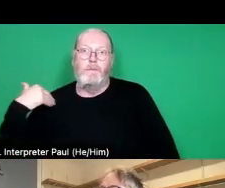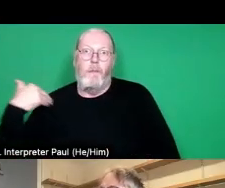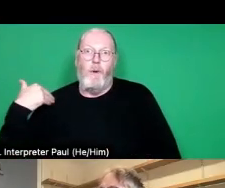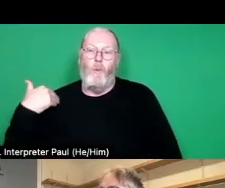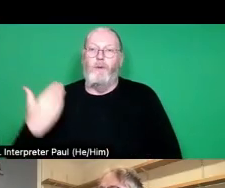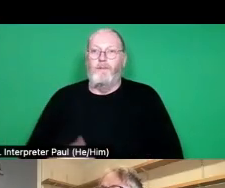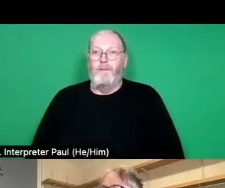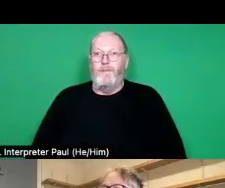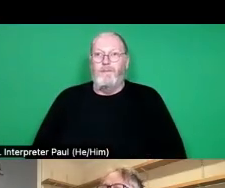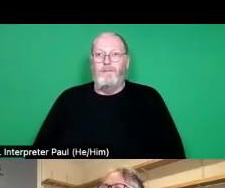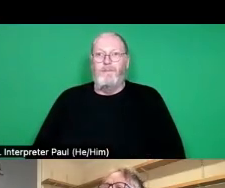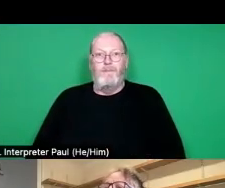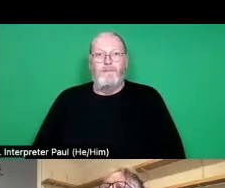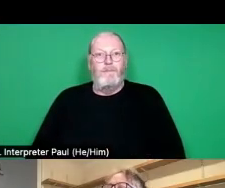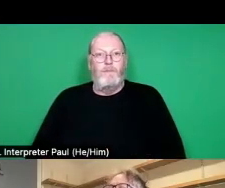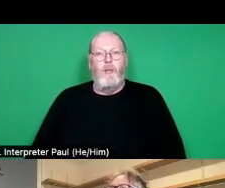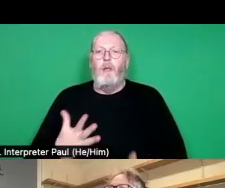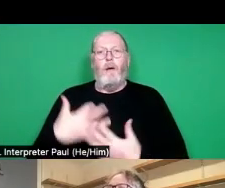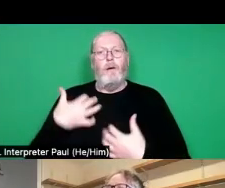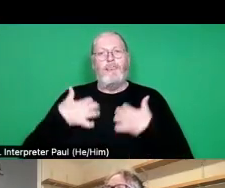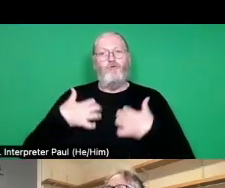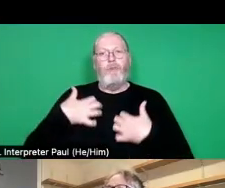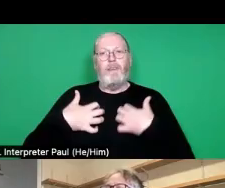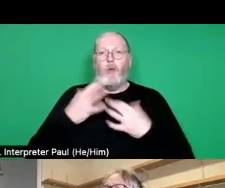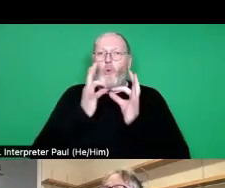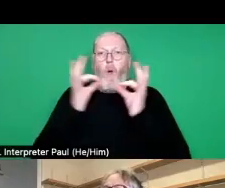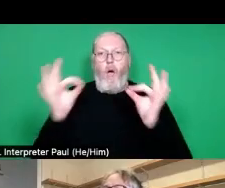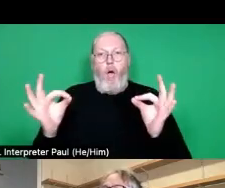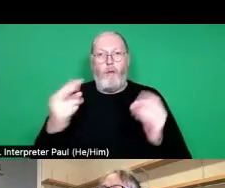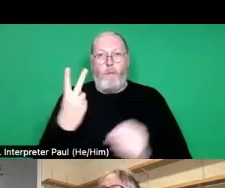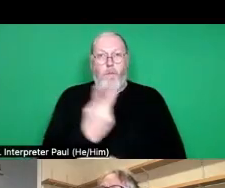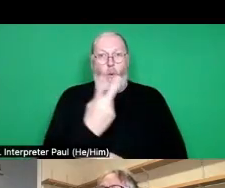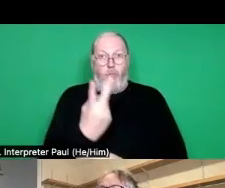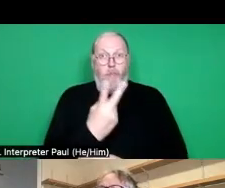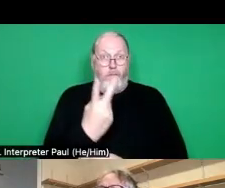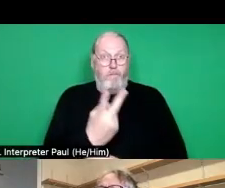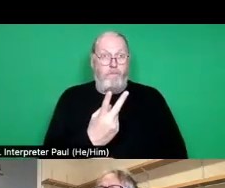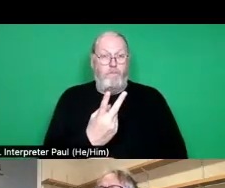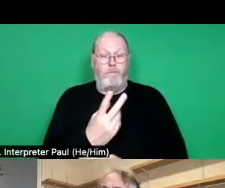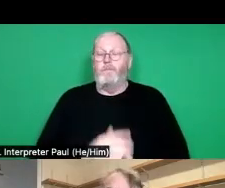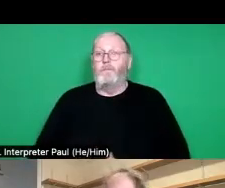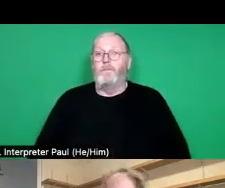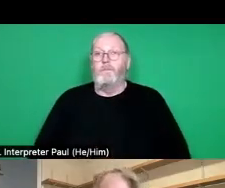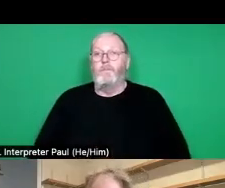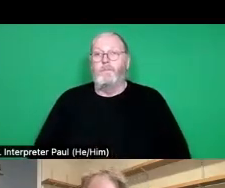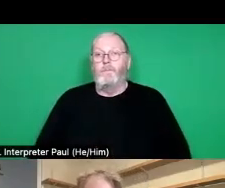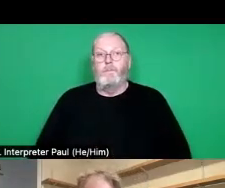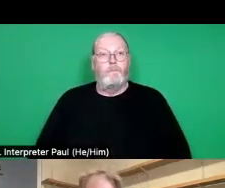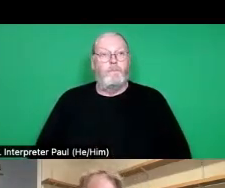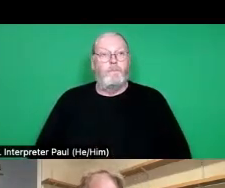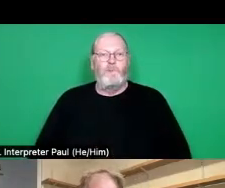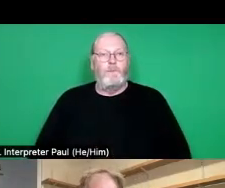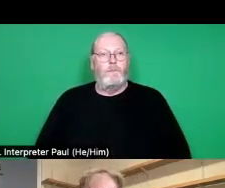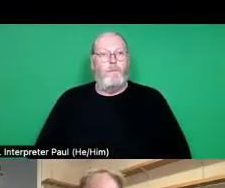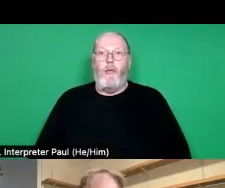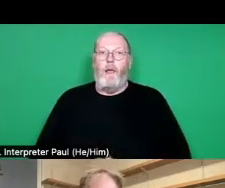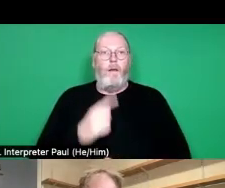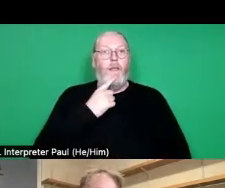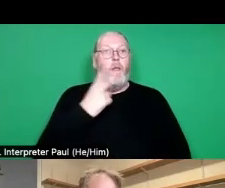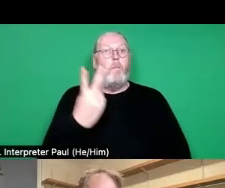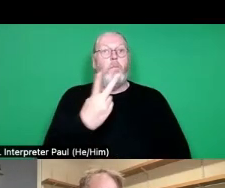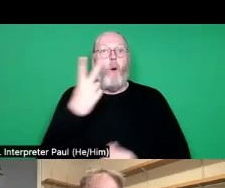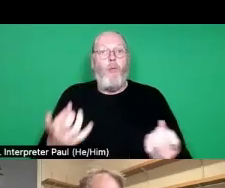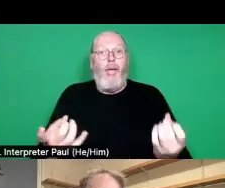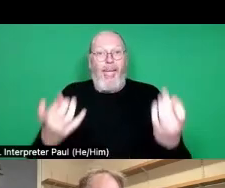interesting to ask both tools. So they point to the fact that Bernard Stiegler, who's, a very